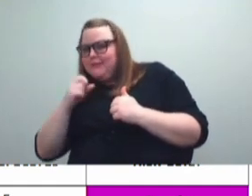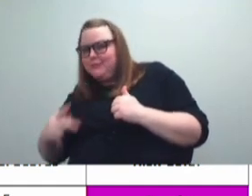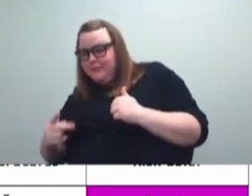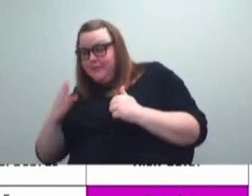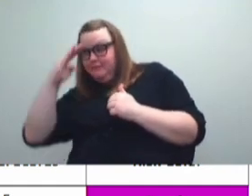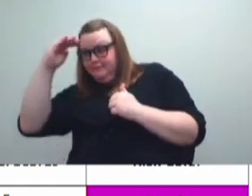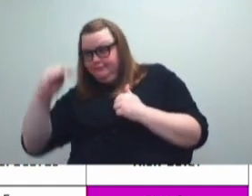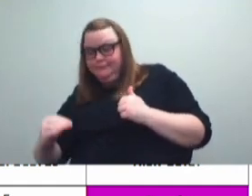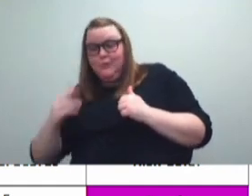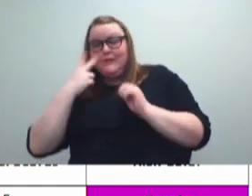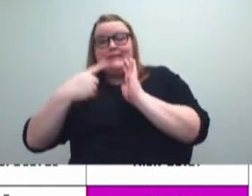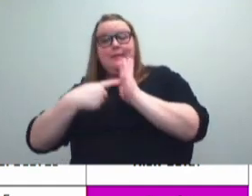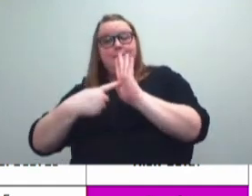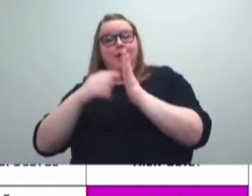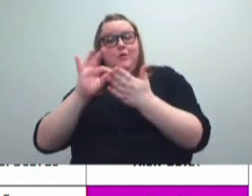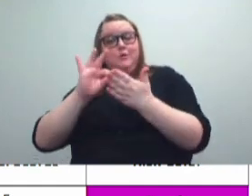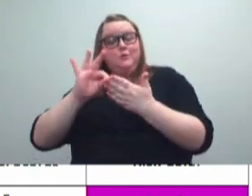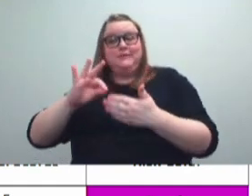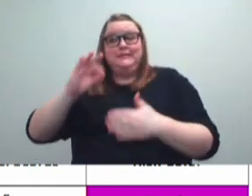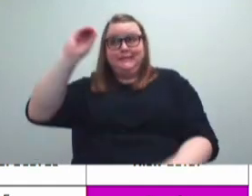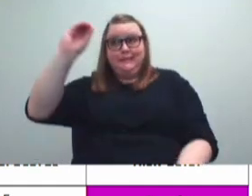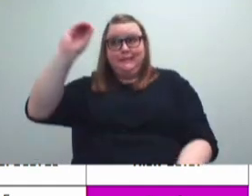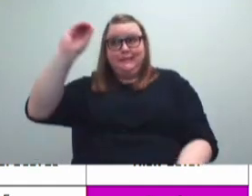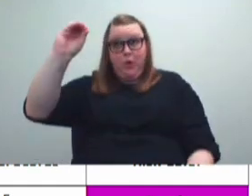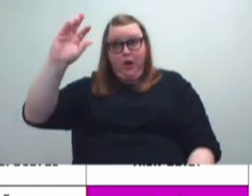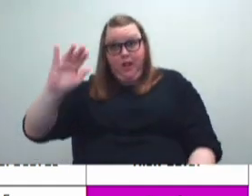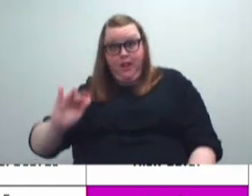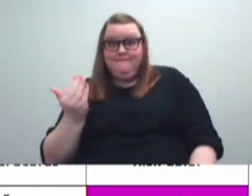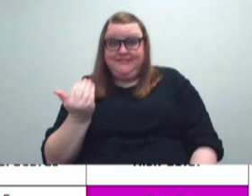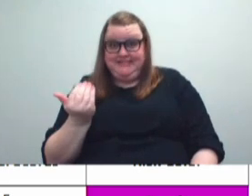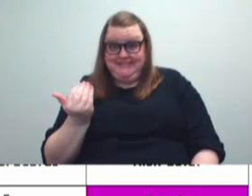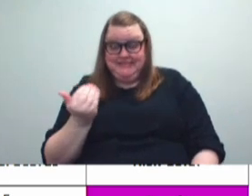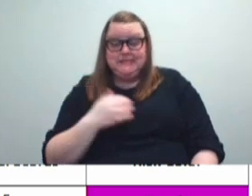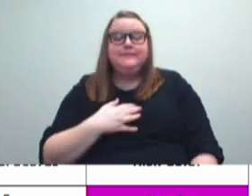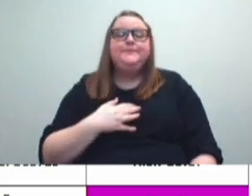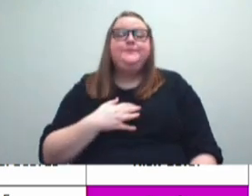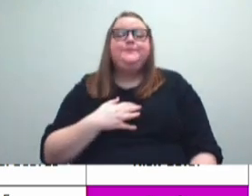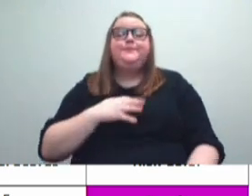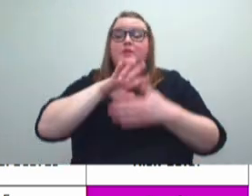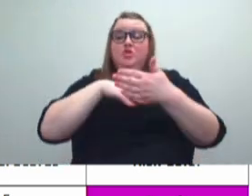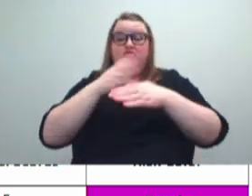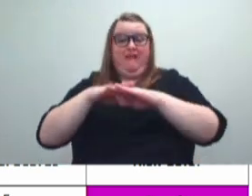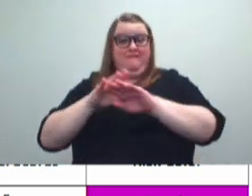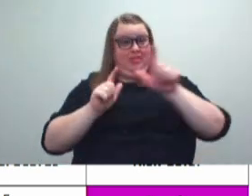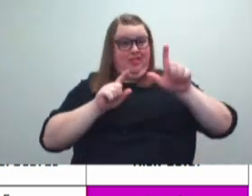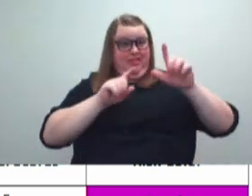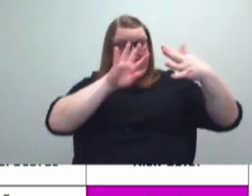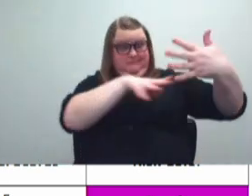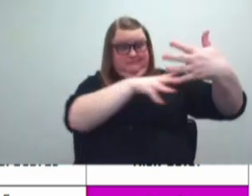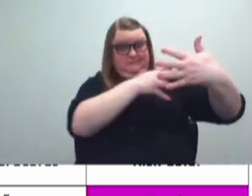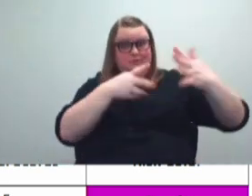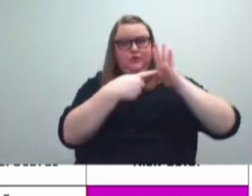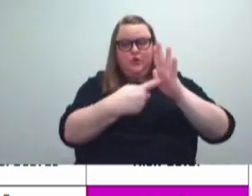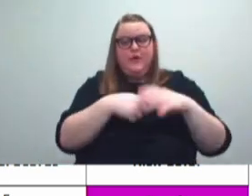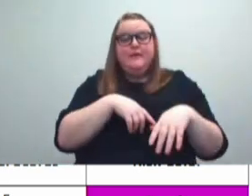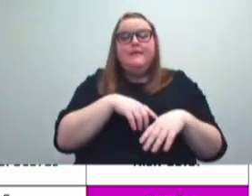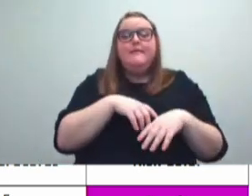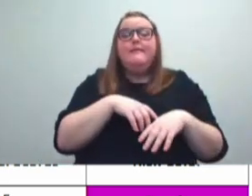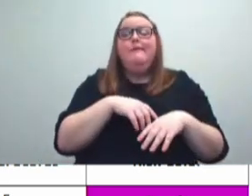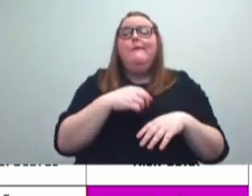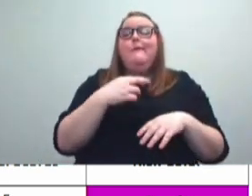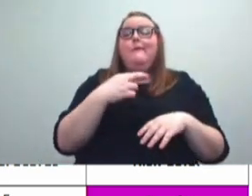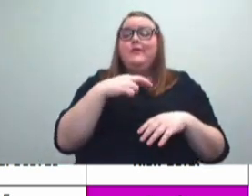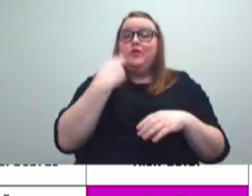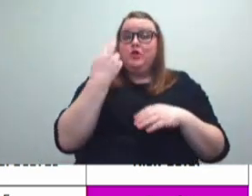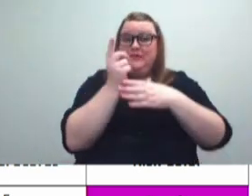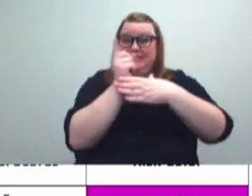to 15. And then the graph at the left is showing you the performance of our risk meter daily back to about